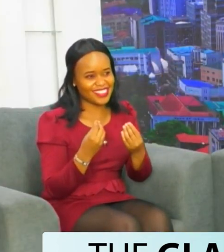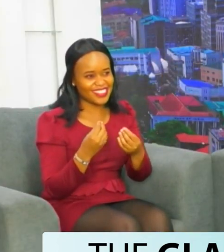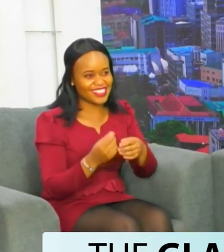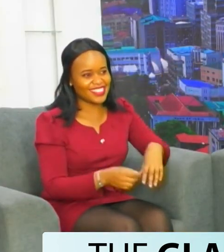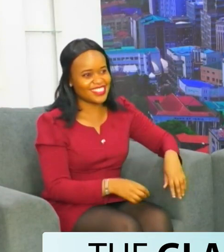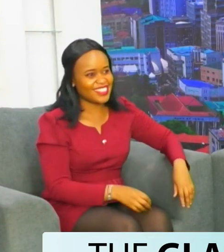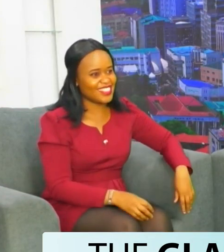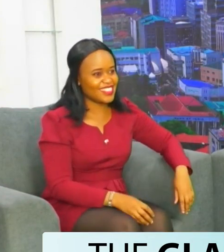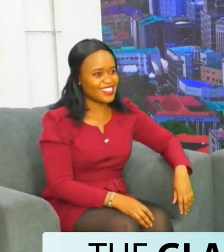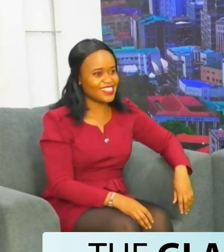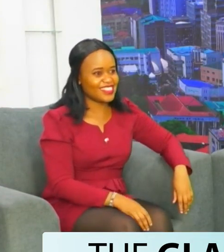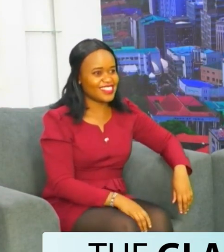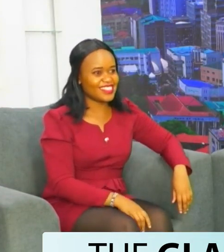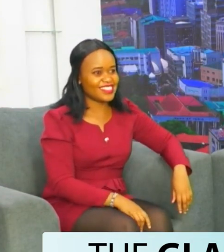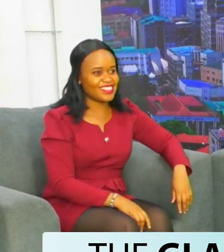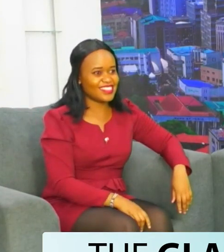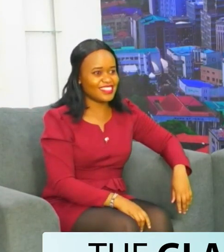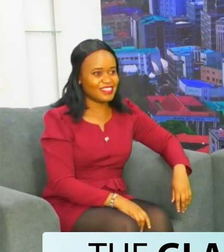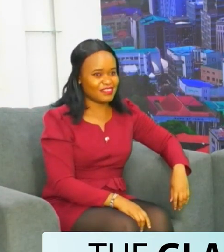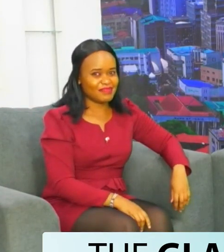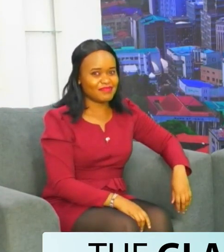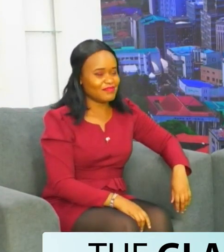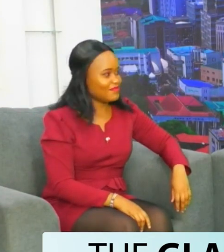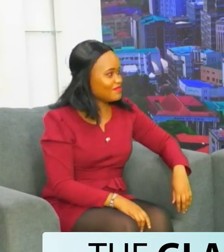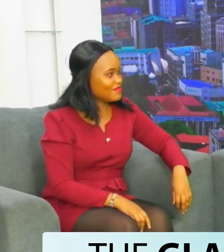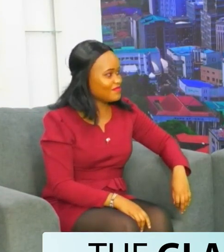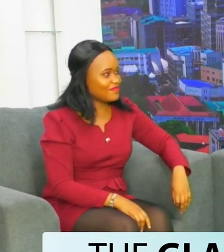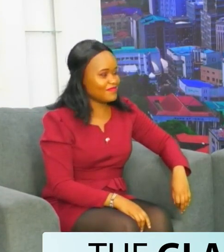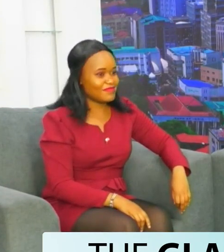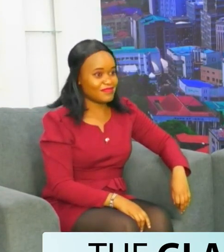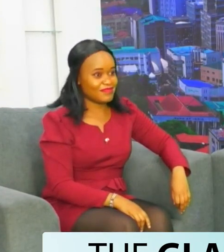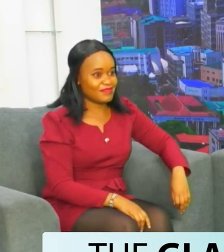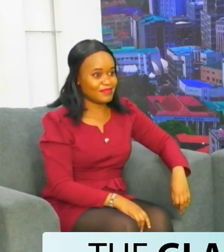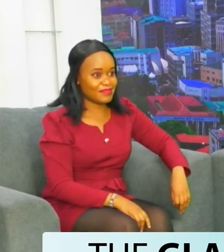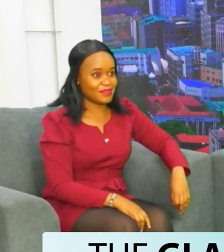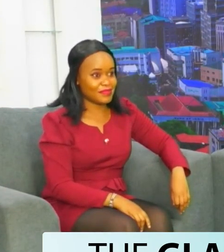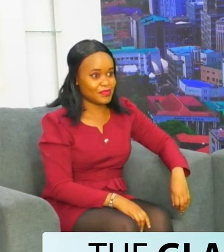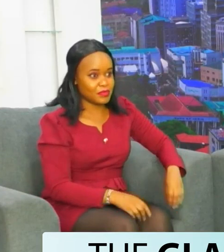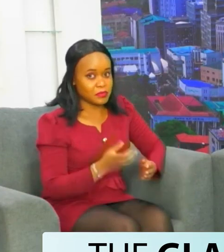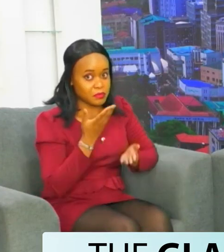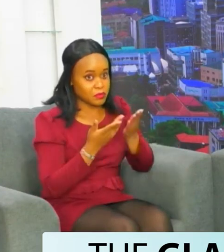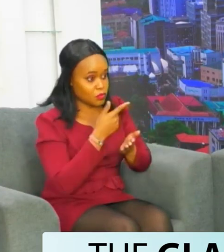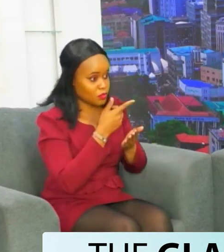A is very simple and it's the only one that you know, but it's fine,